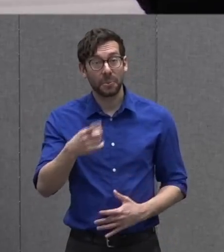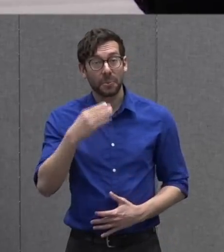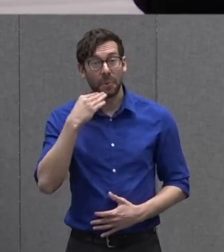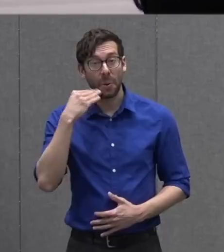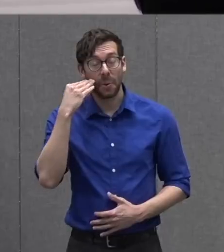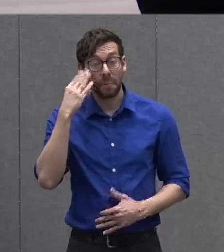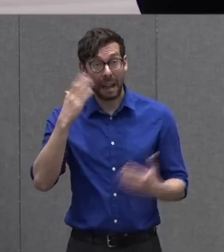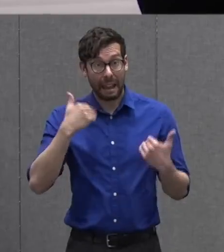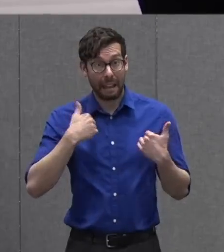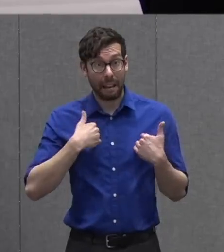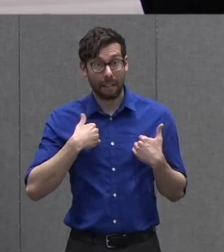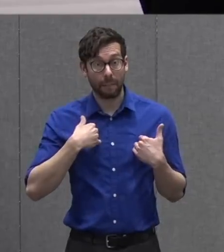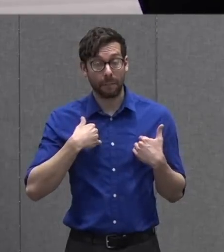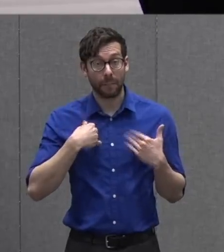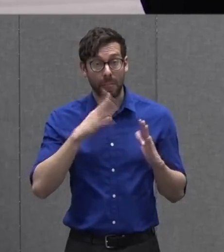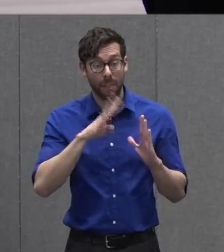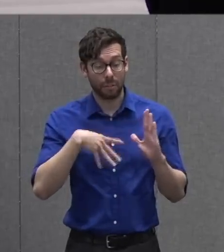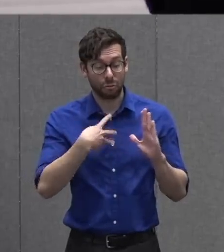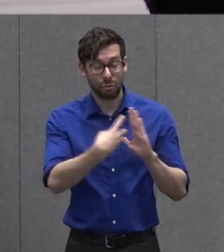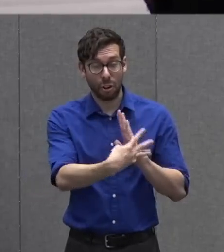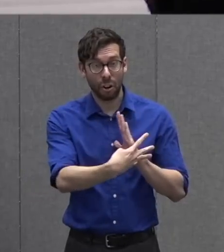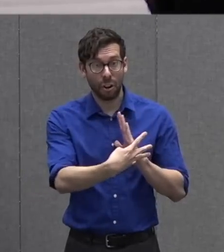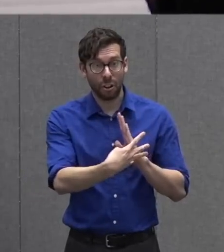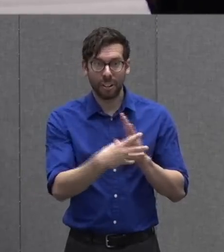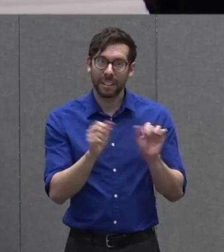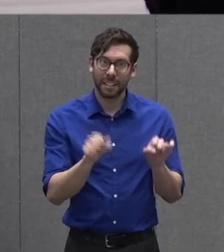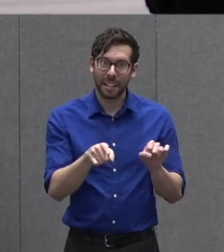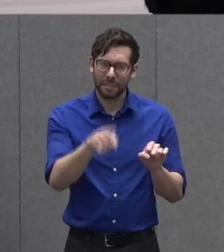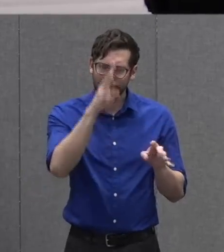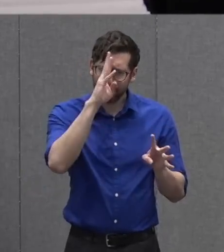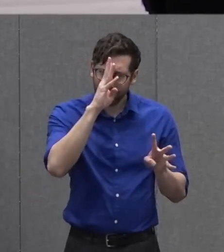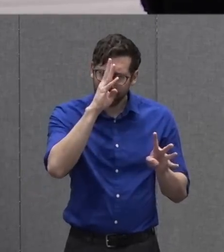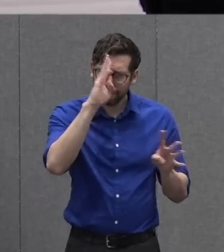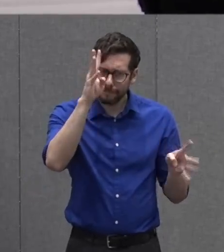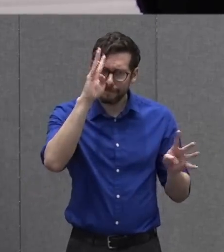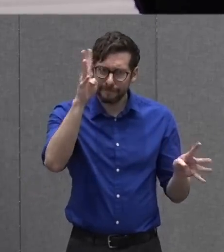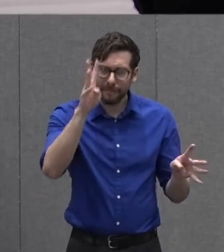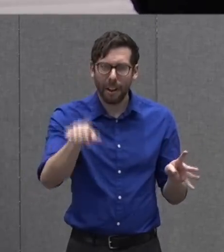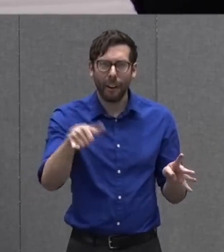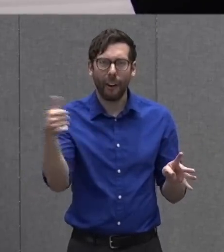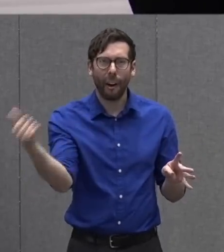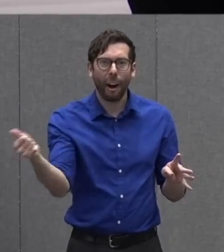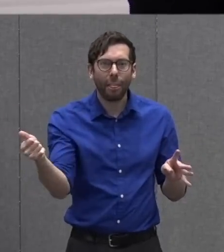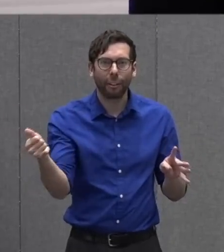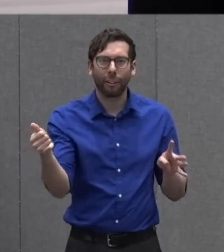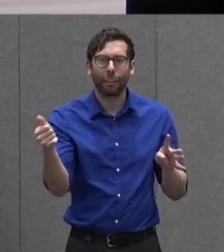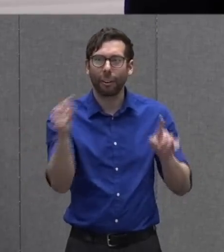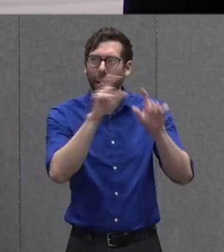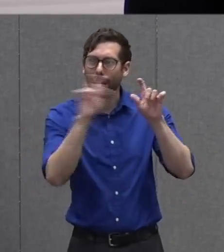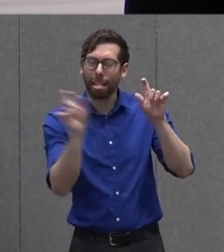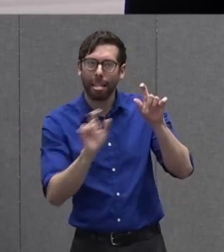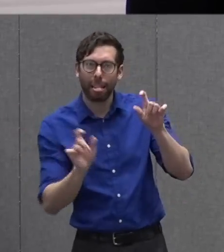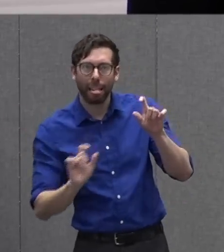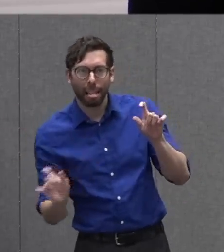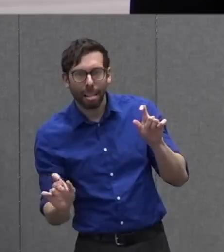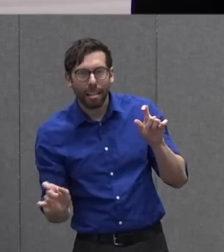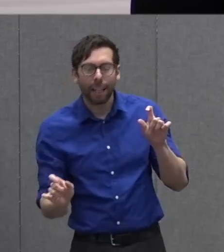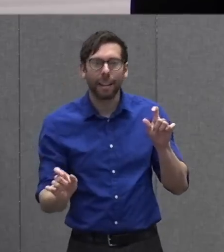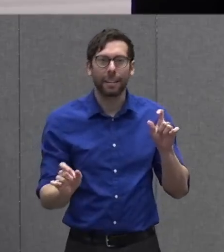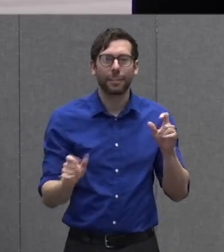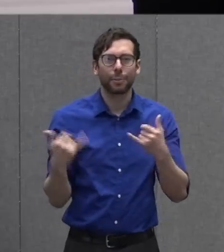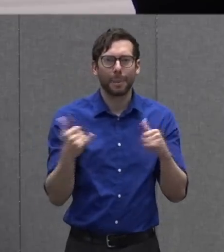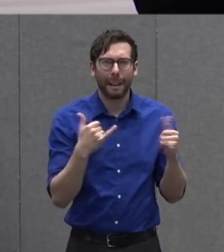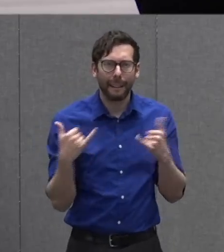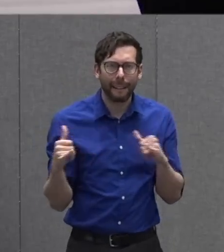what other patterns can you come up with to play games with on a hundreds chart? Can you find all of the odd and even numbers like